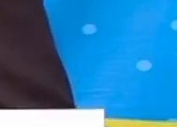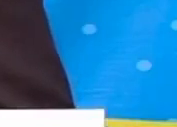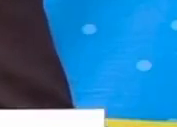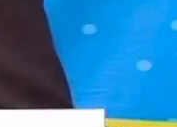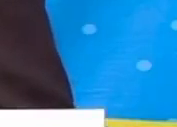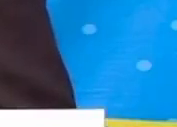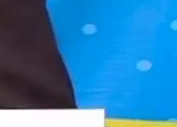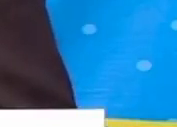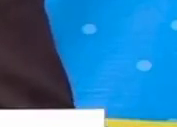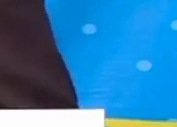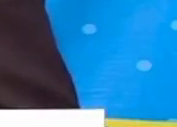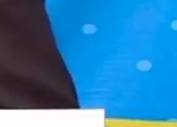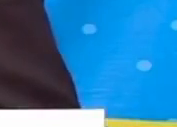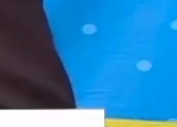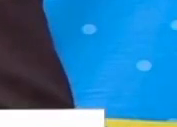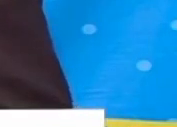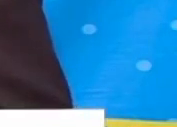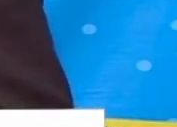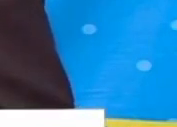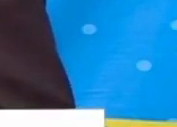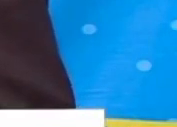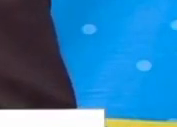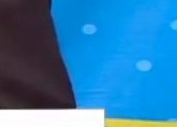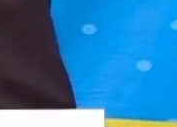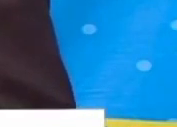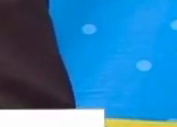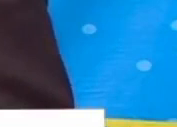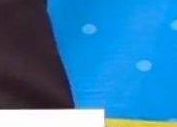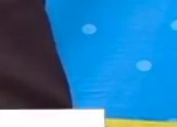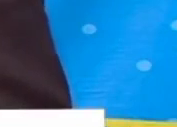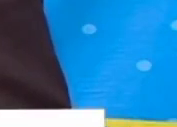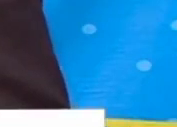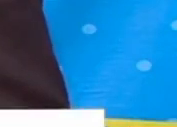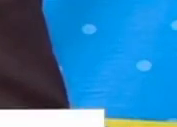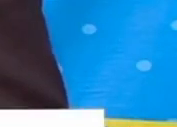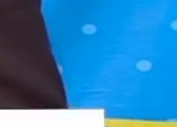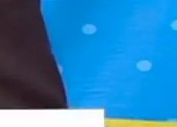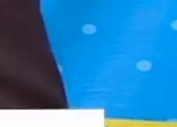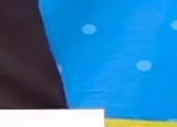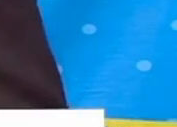demands that we socialize less to reduce our chances of contracting the virus.